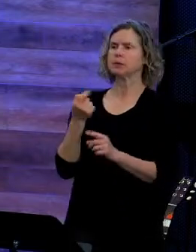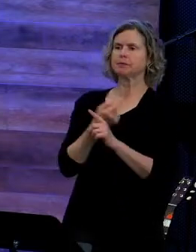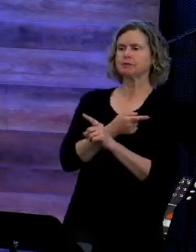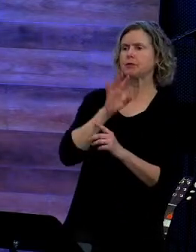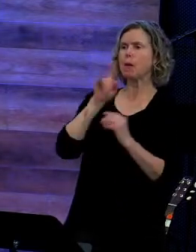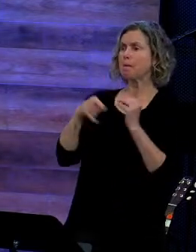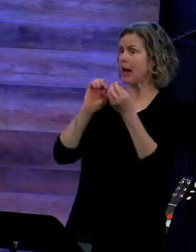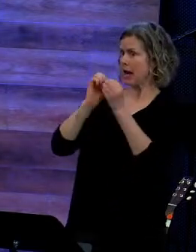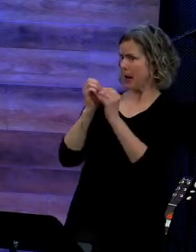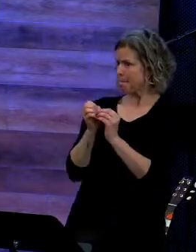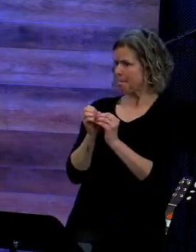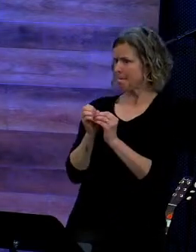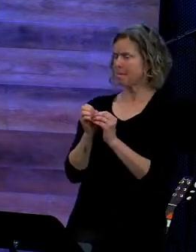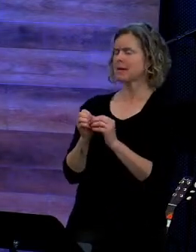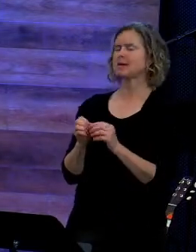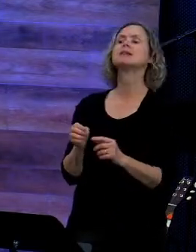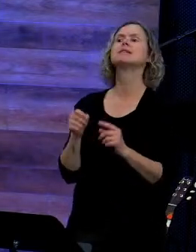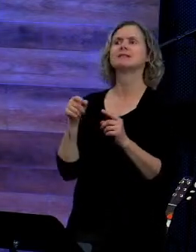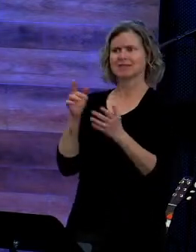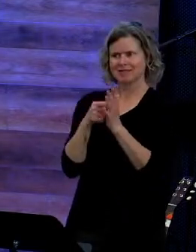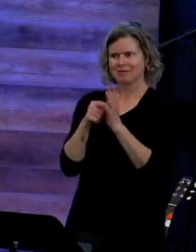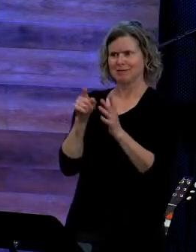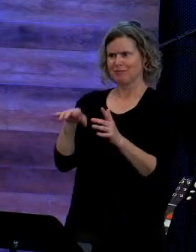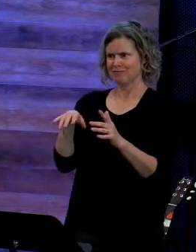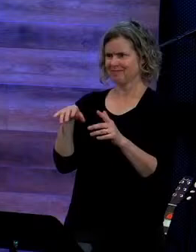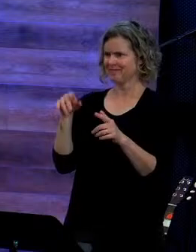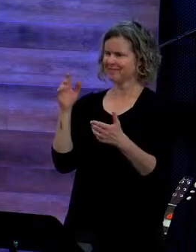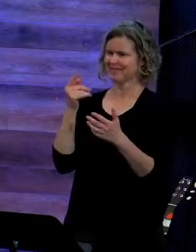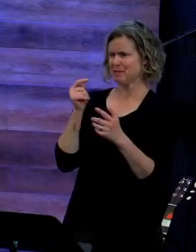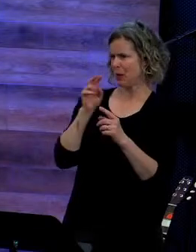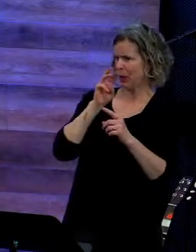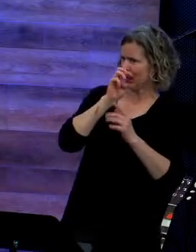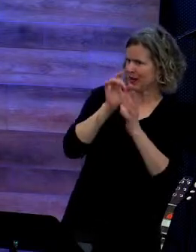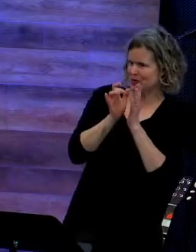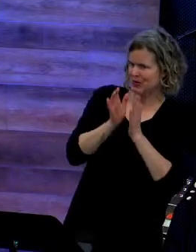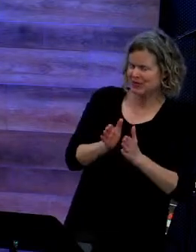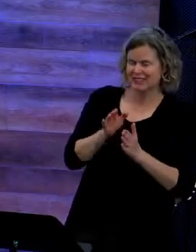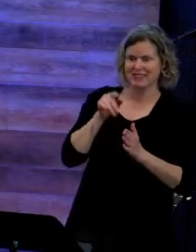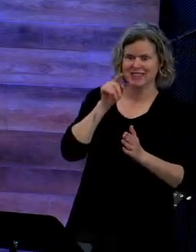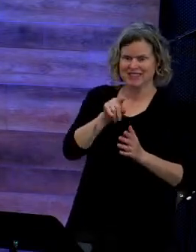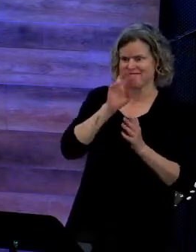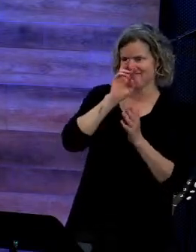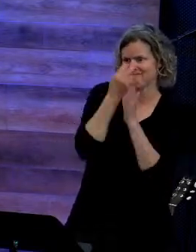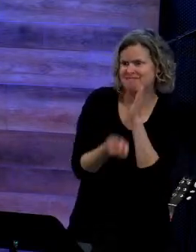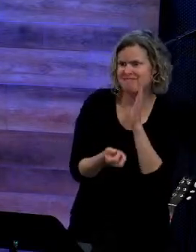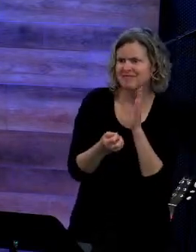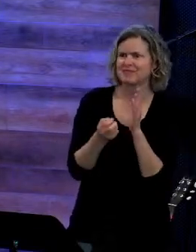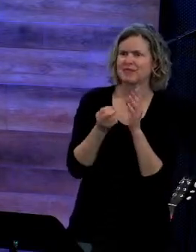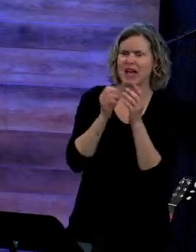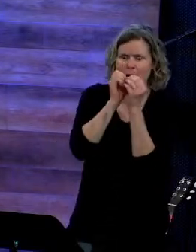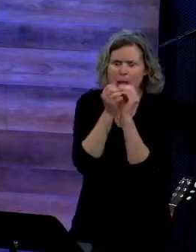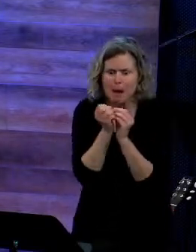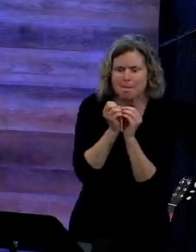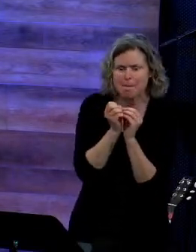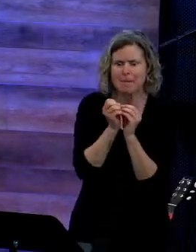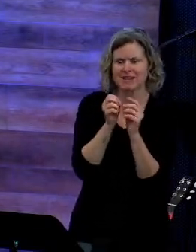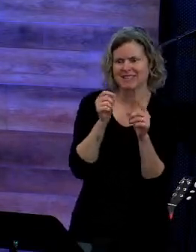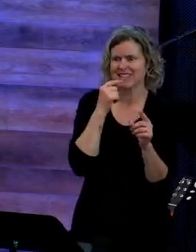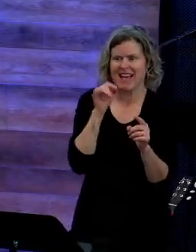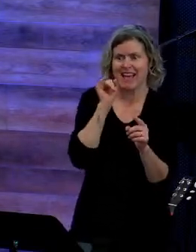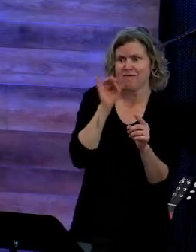YouTube who are like super into numerology in the Bible, and usually it's the book of Daniel or Revelation, and they're like, if you